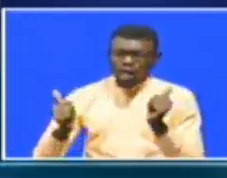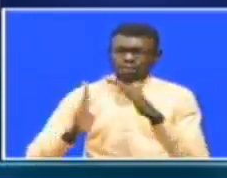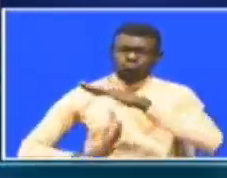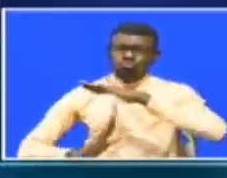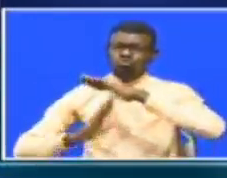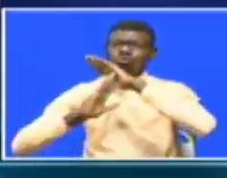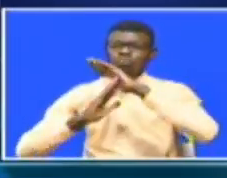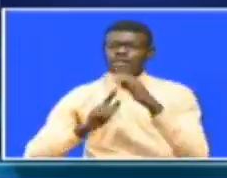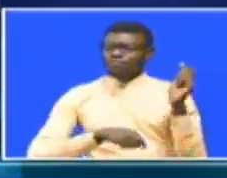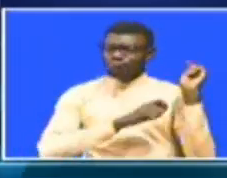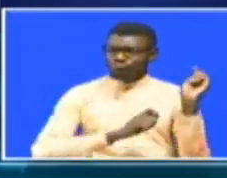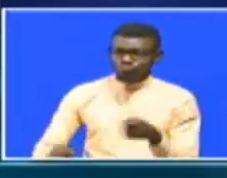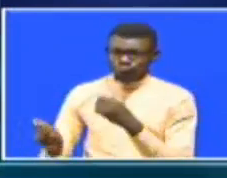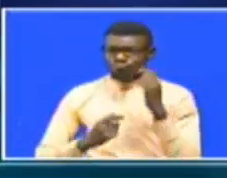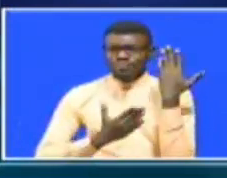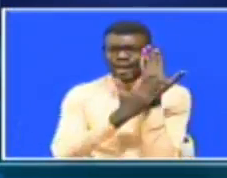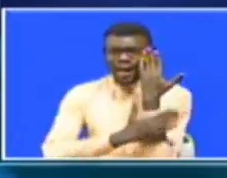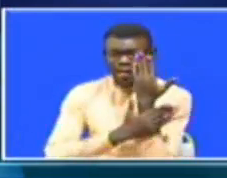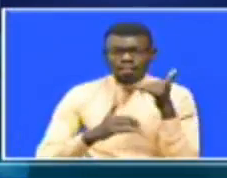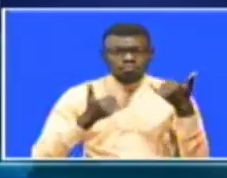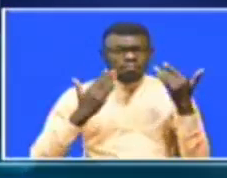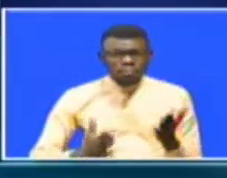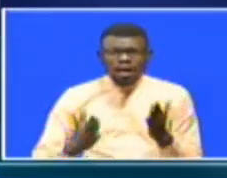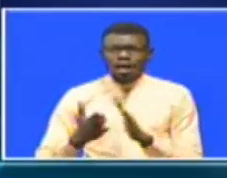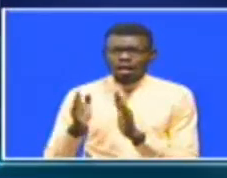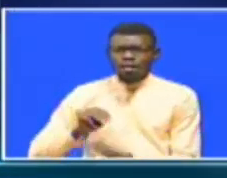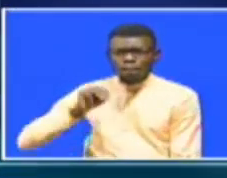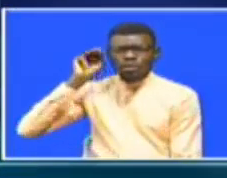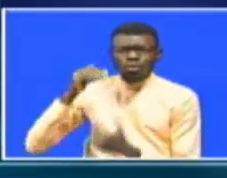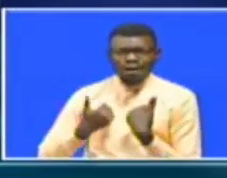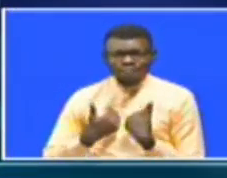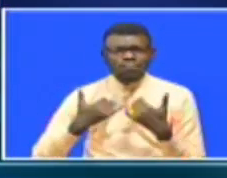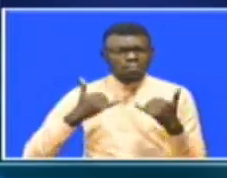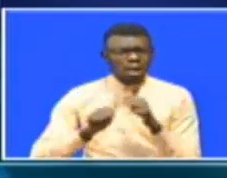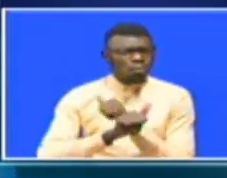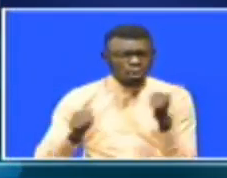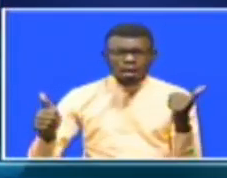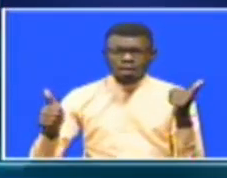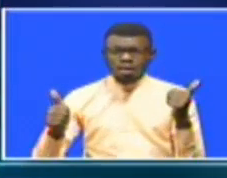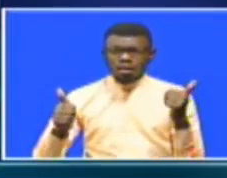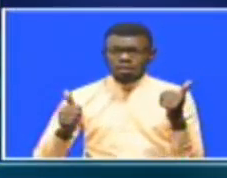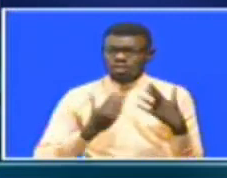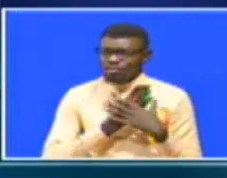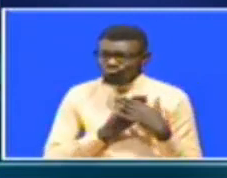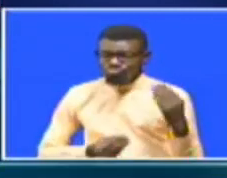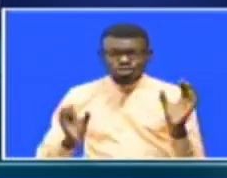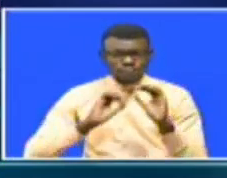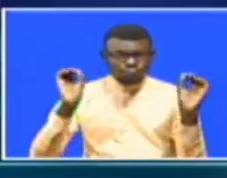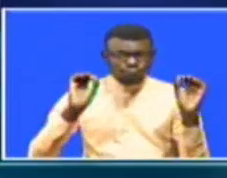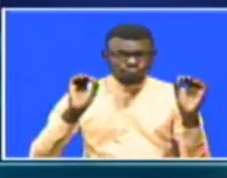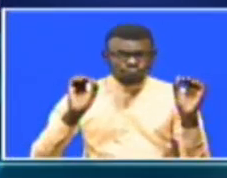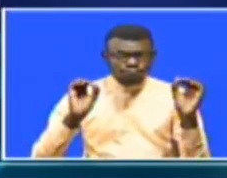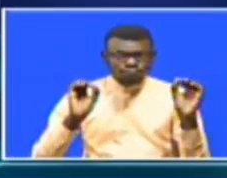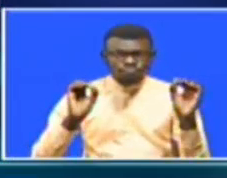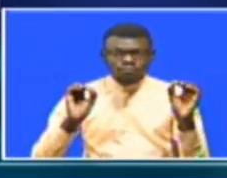in the country. The mature players were up to task to really playing their best and not relenting. The young